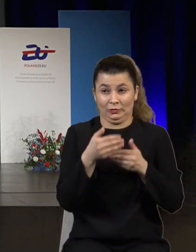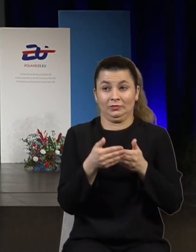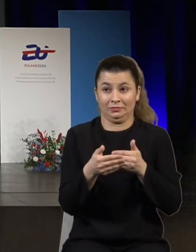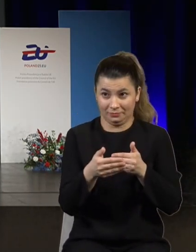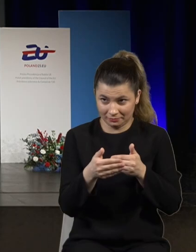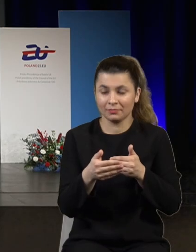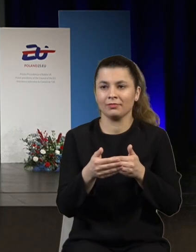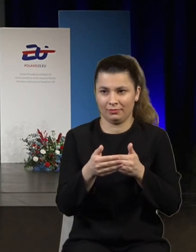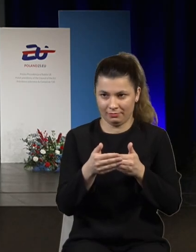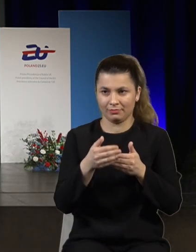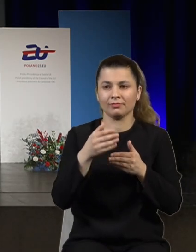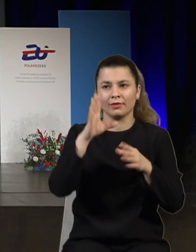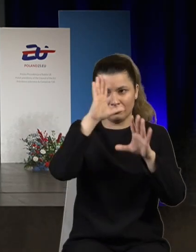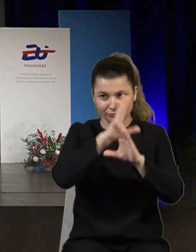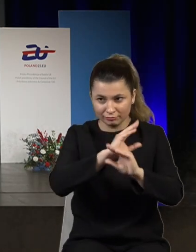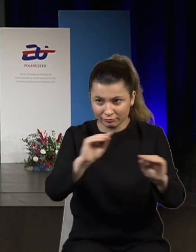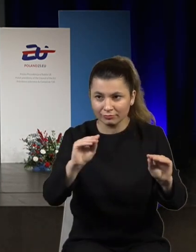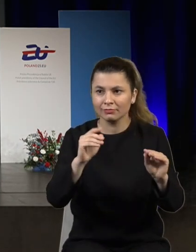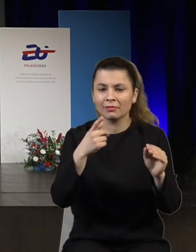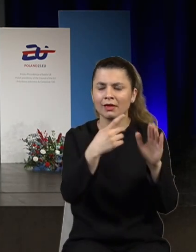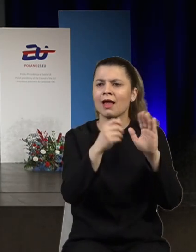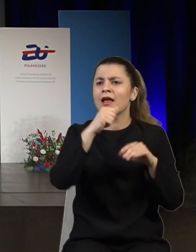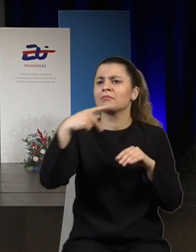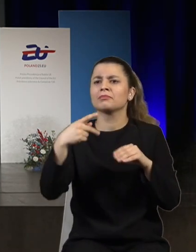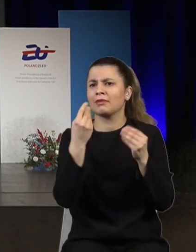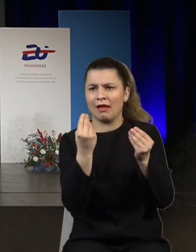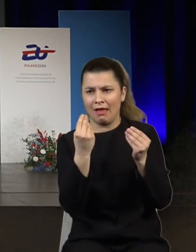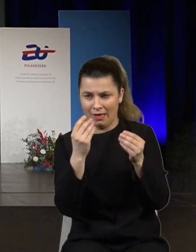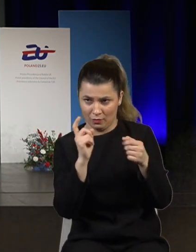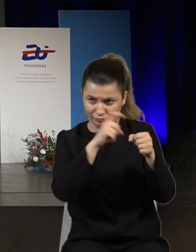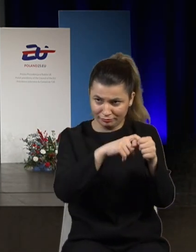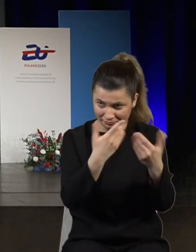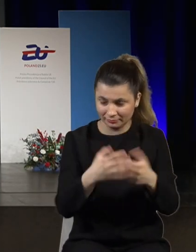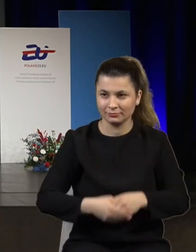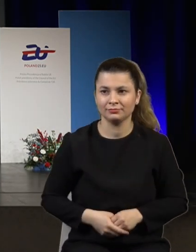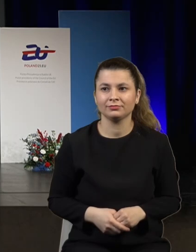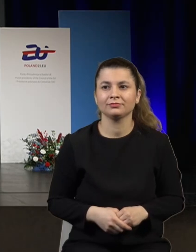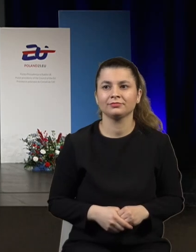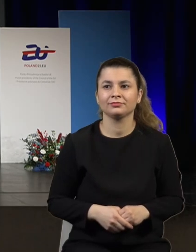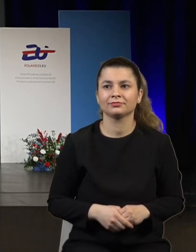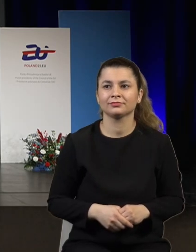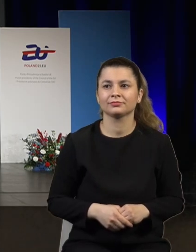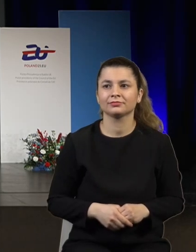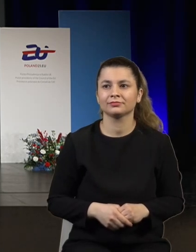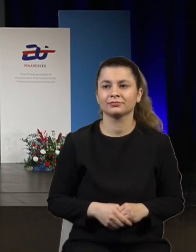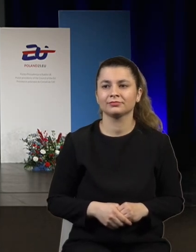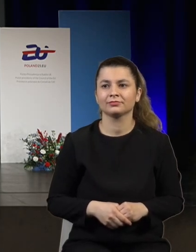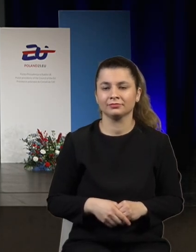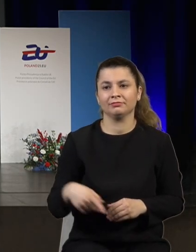First is the QR code, the second is entering the address into the browser and